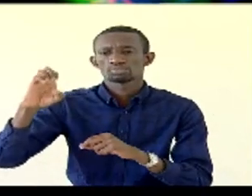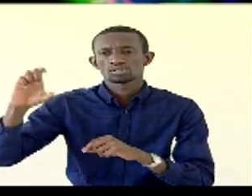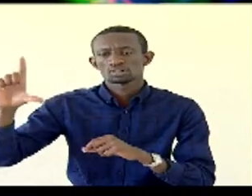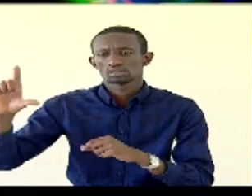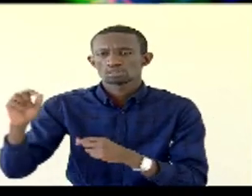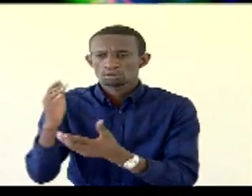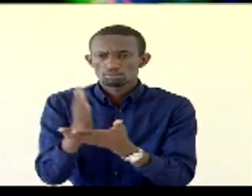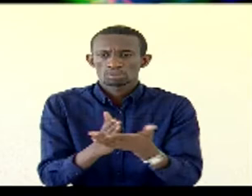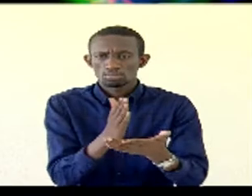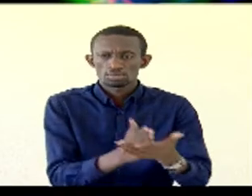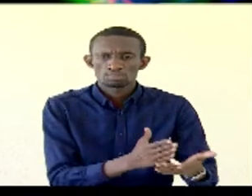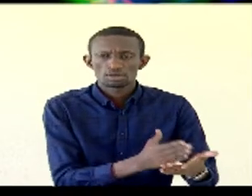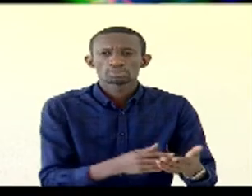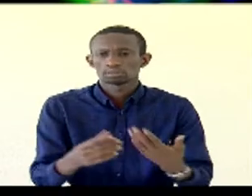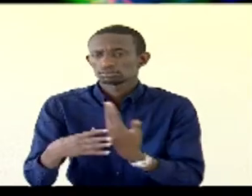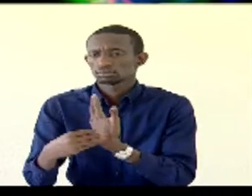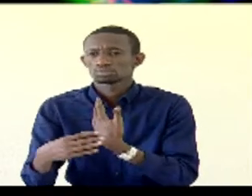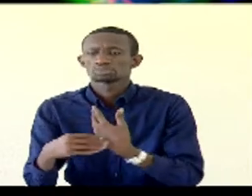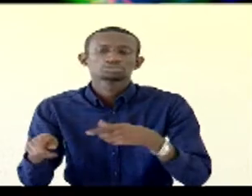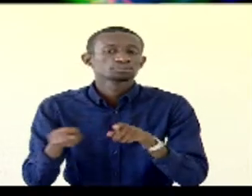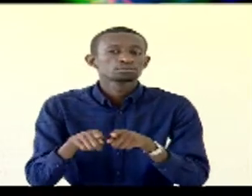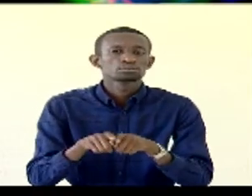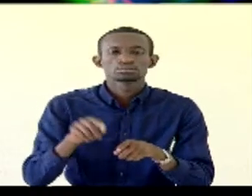as nuclear division, then what about cytokinesis?